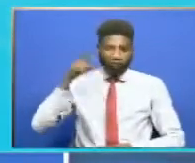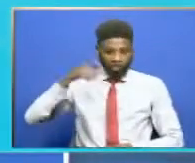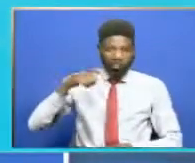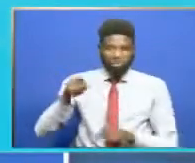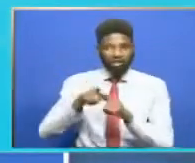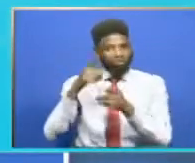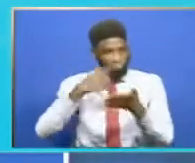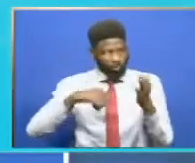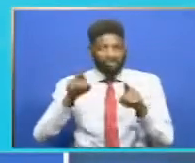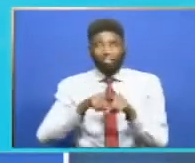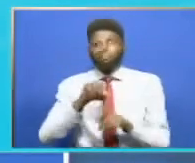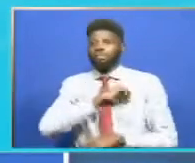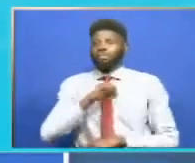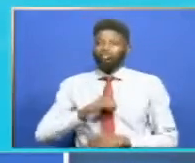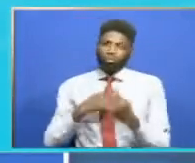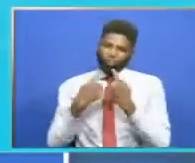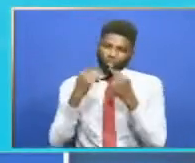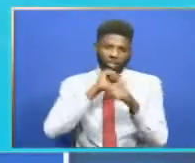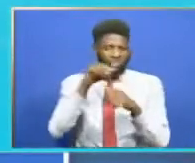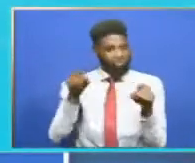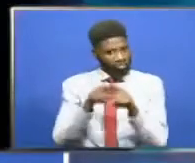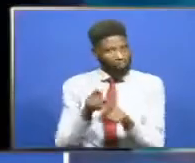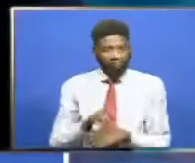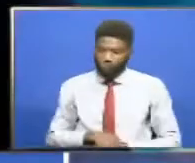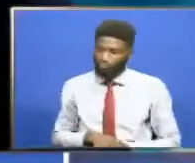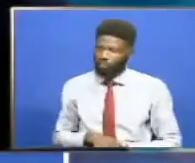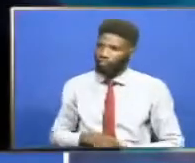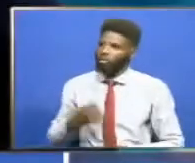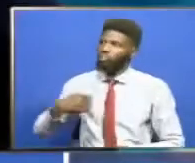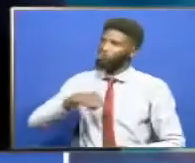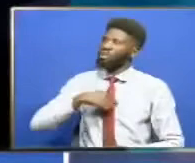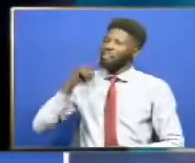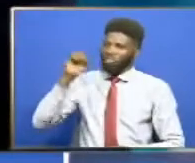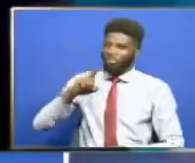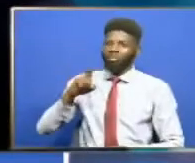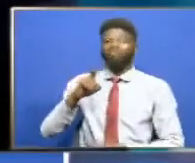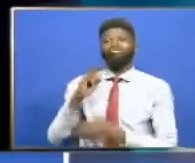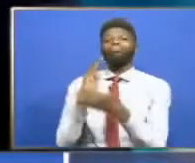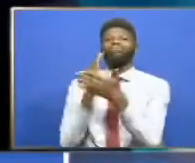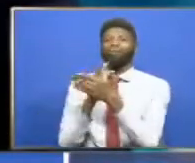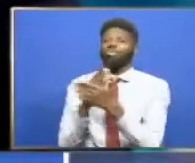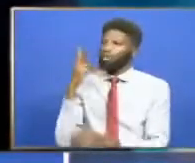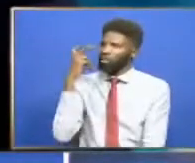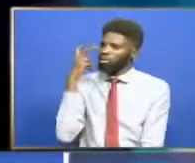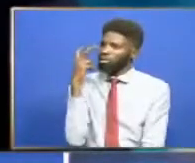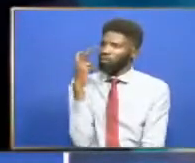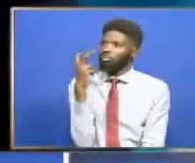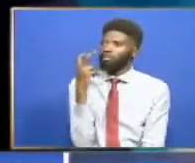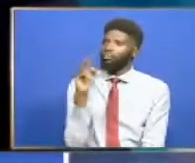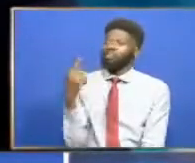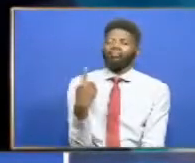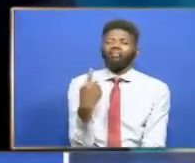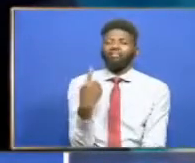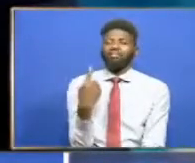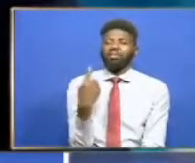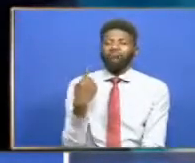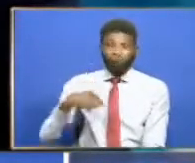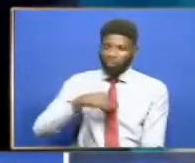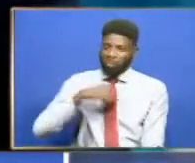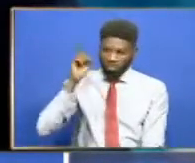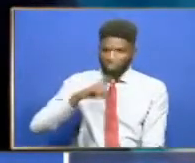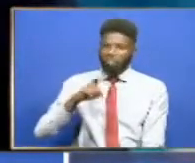Senate talking about the same. We should stop suspicion first. We must have the goodwill